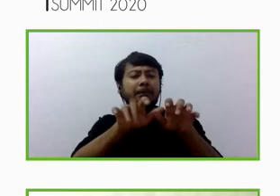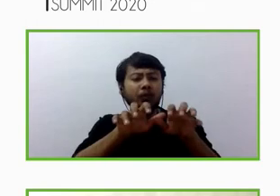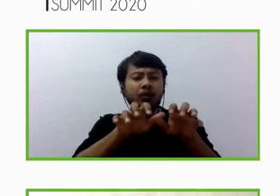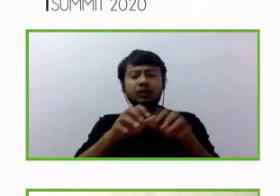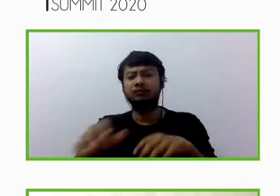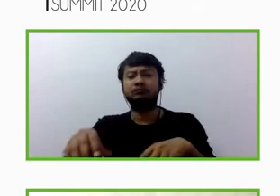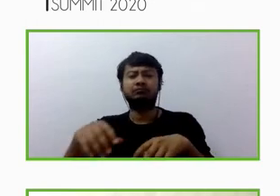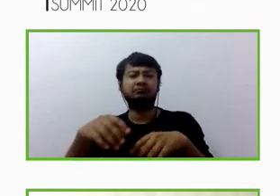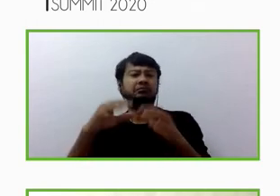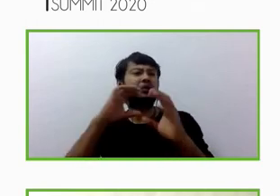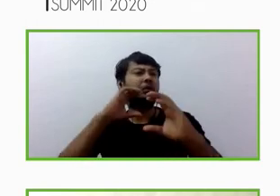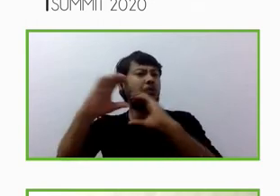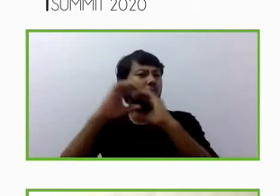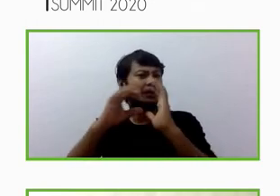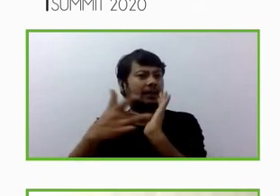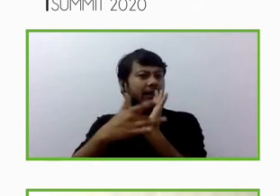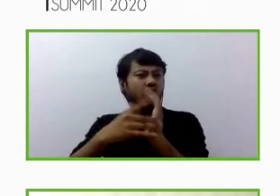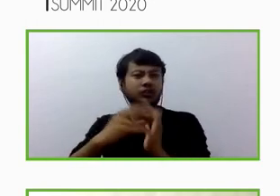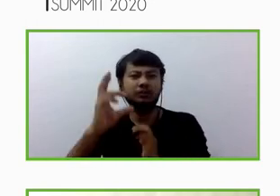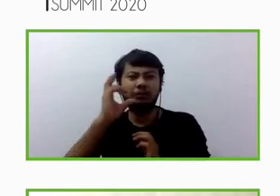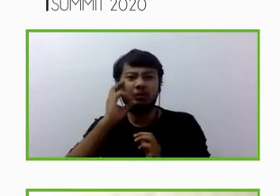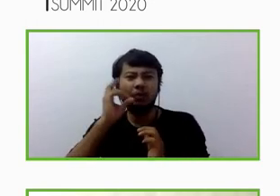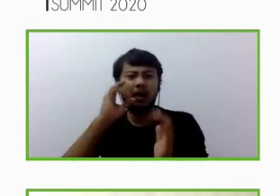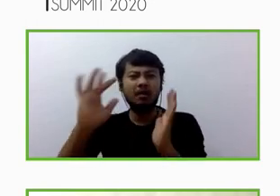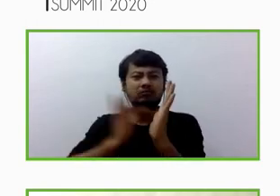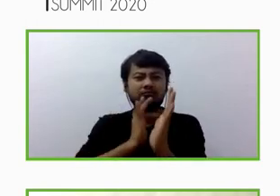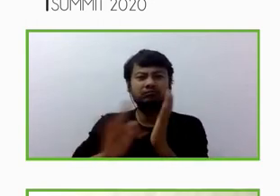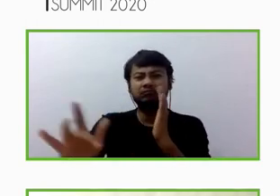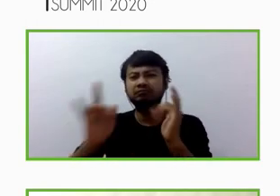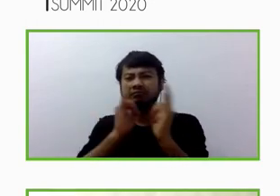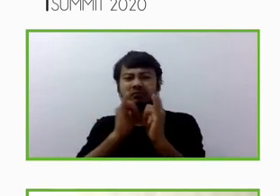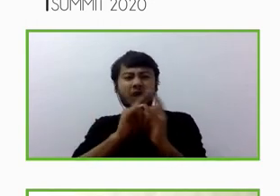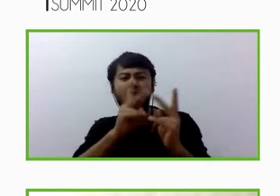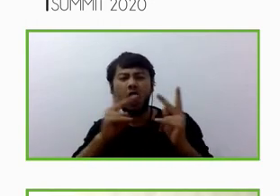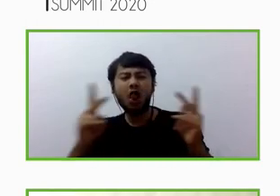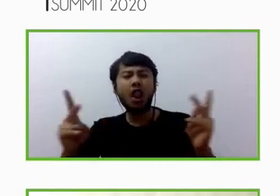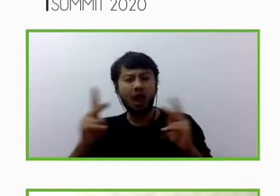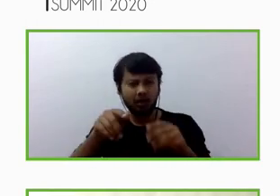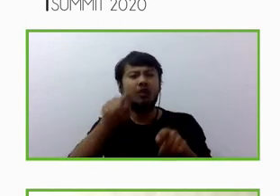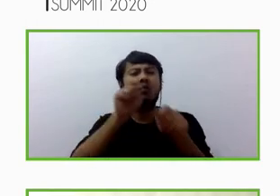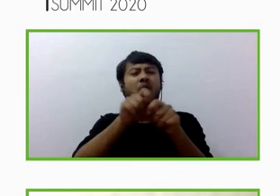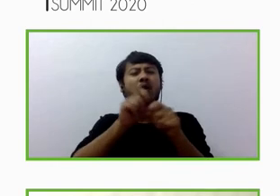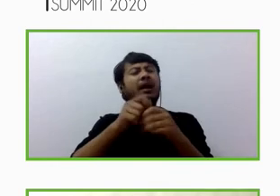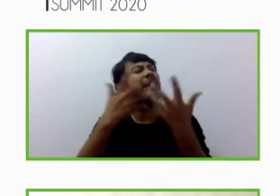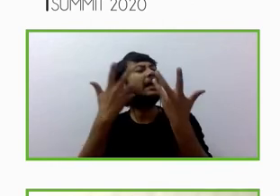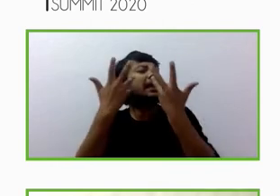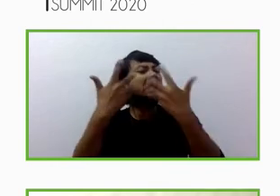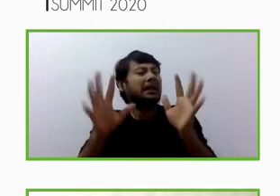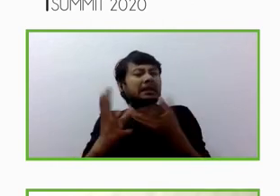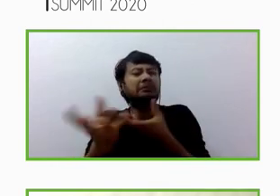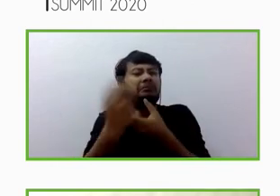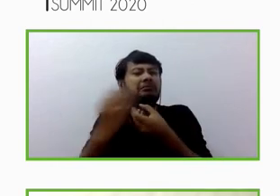technology space for virtually everything, seeing